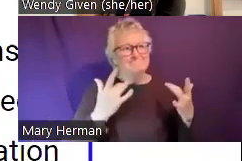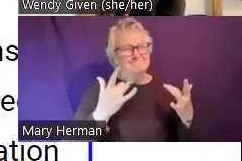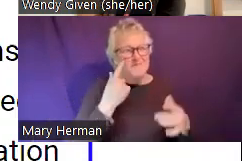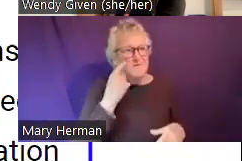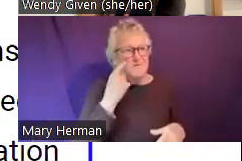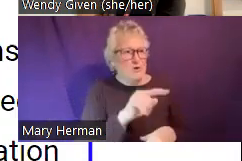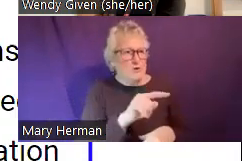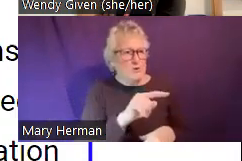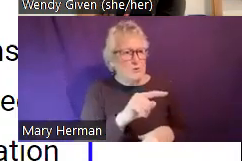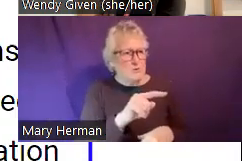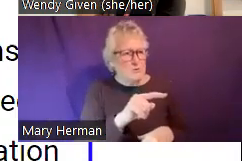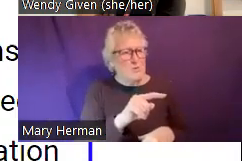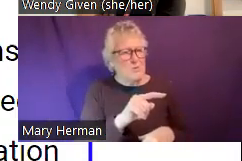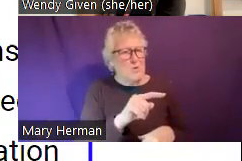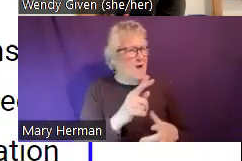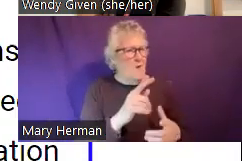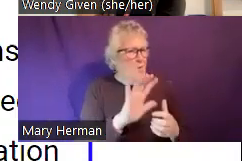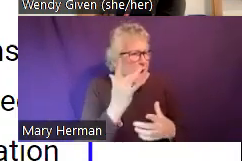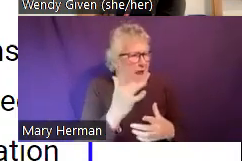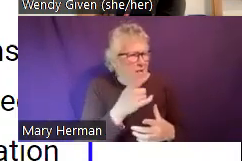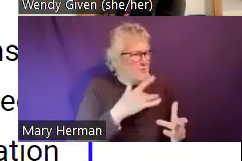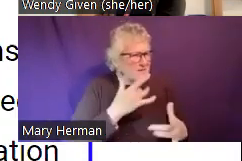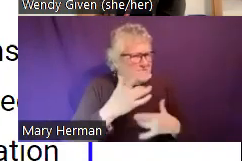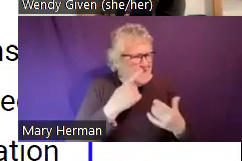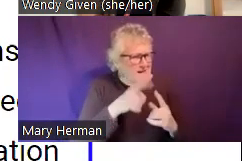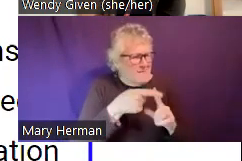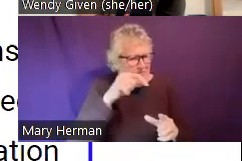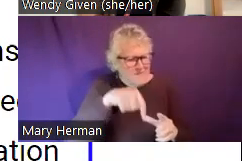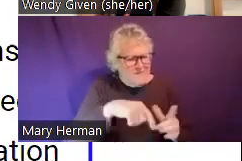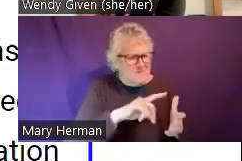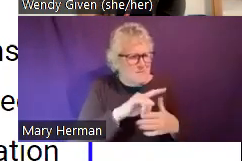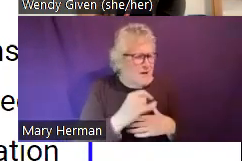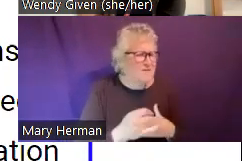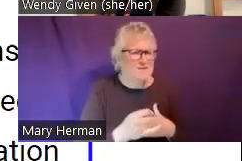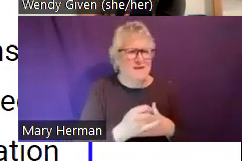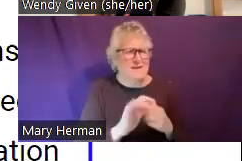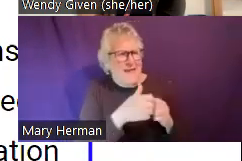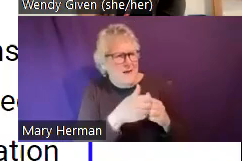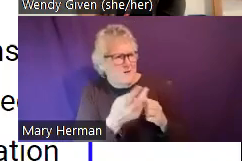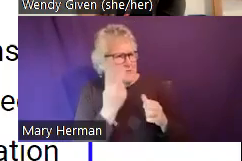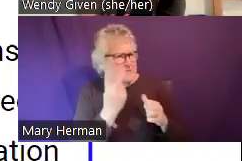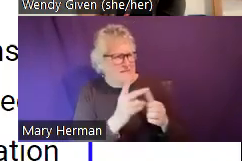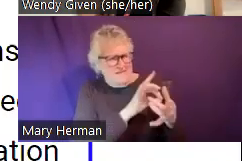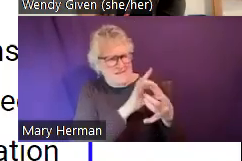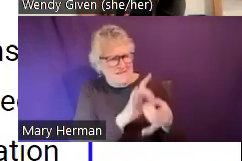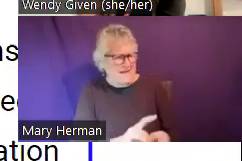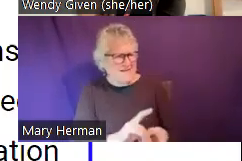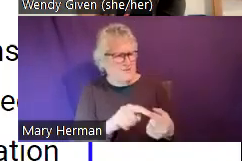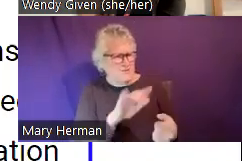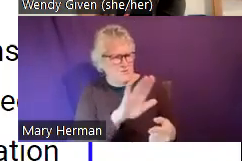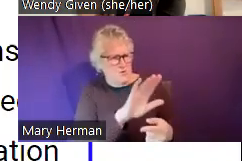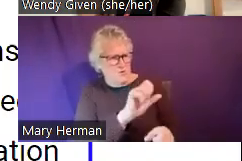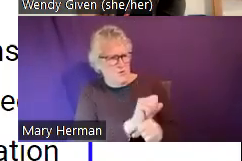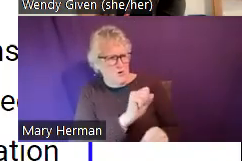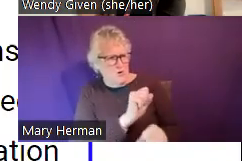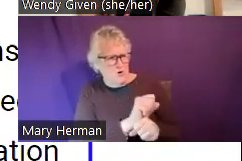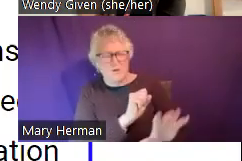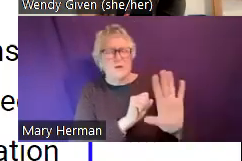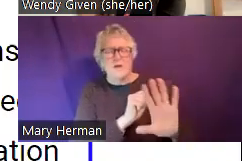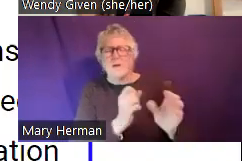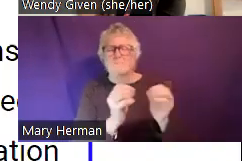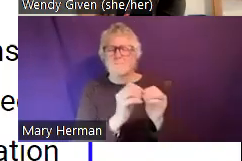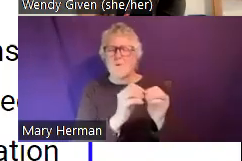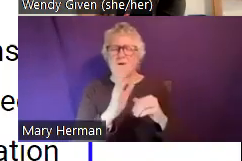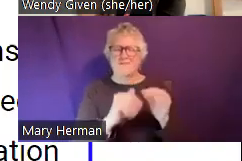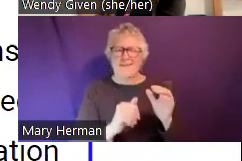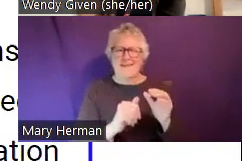this opportunity? How do you see it connecting to your work? More so that than any specific idea of what it is